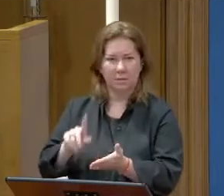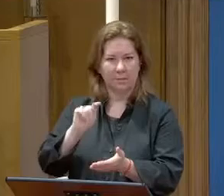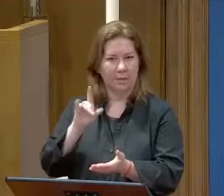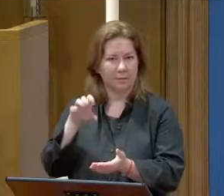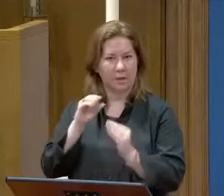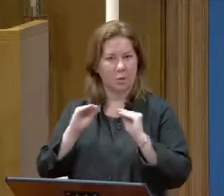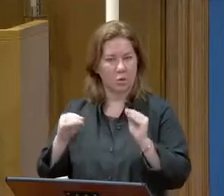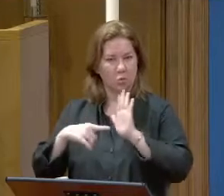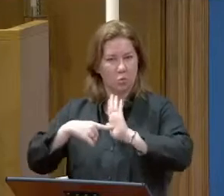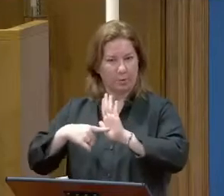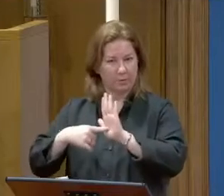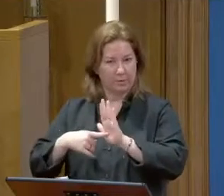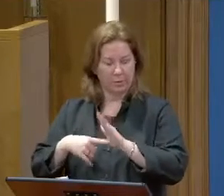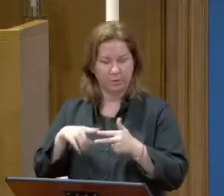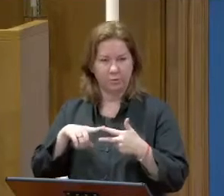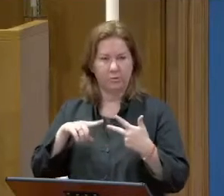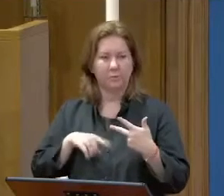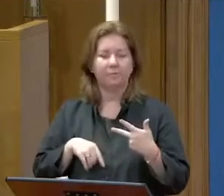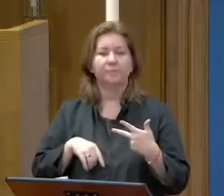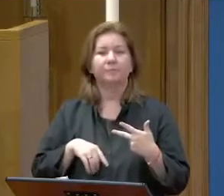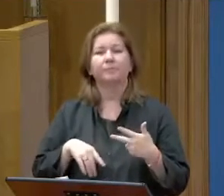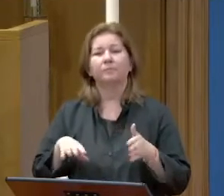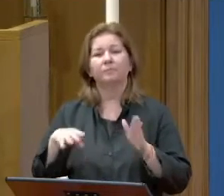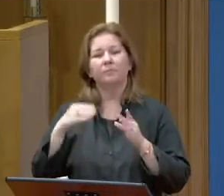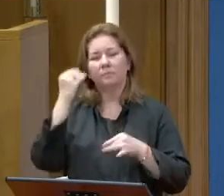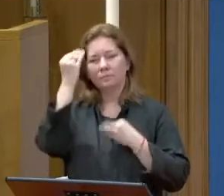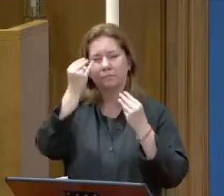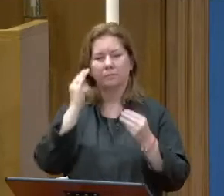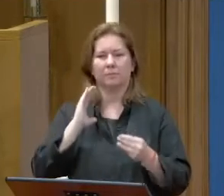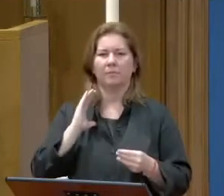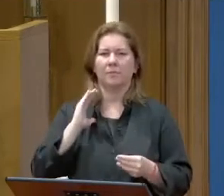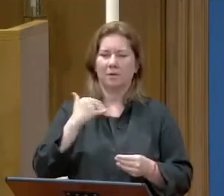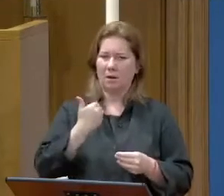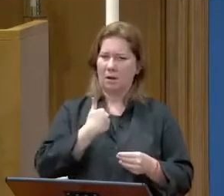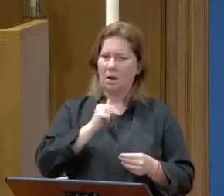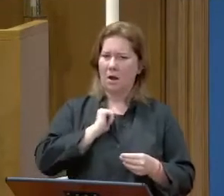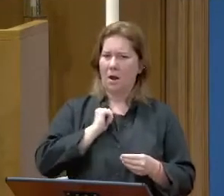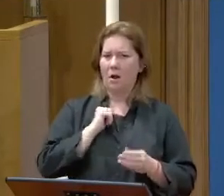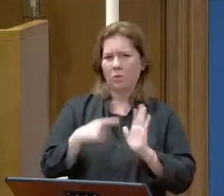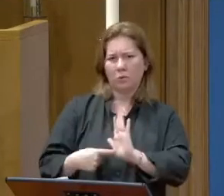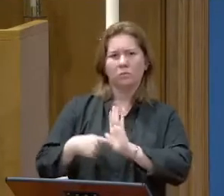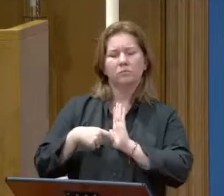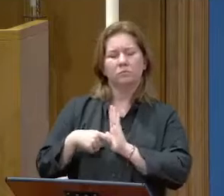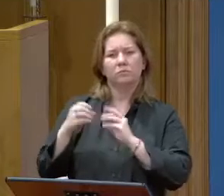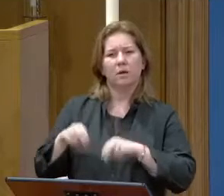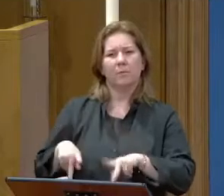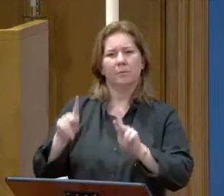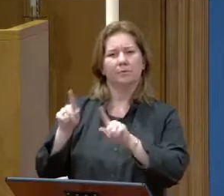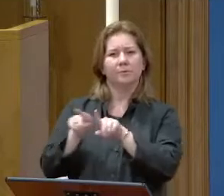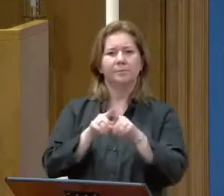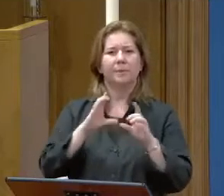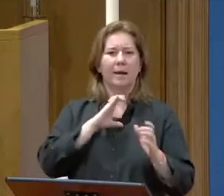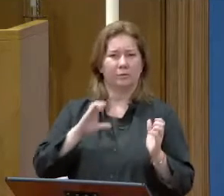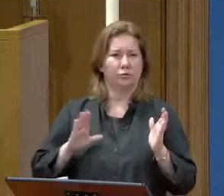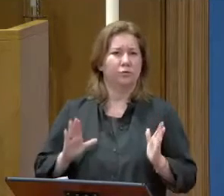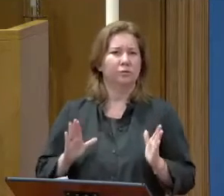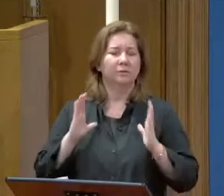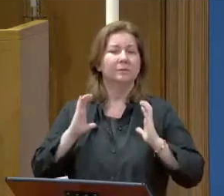representation. And three, to reflect on our obligations and opportunities as Christian